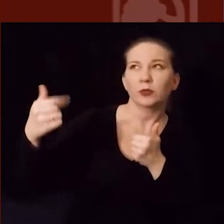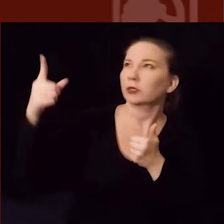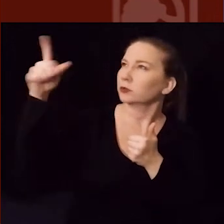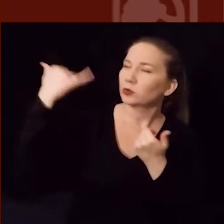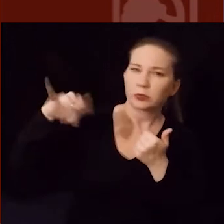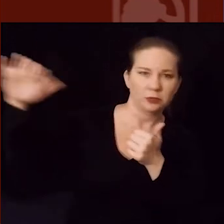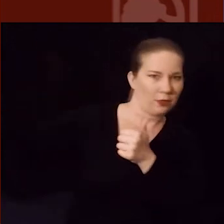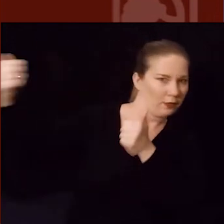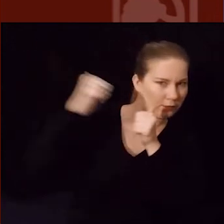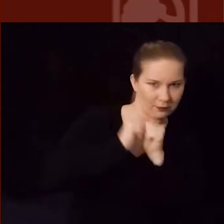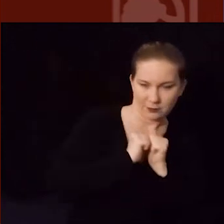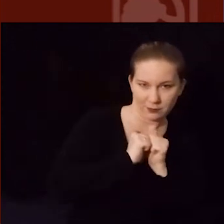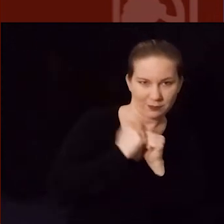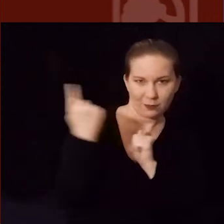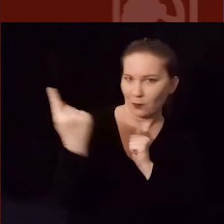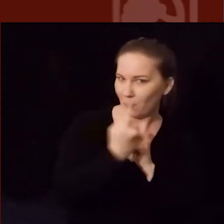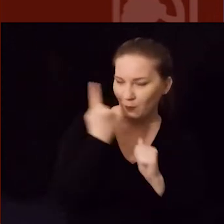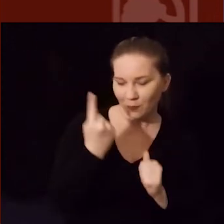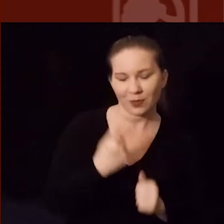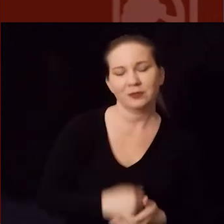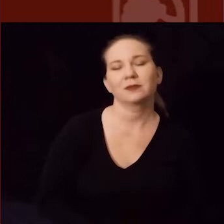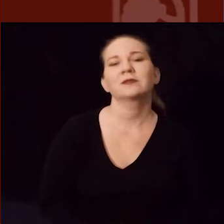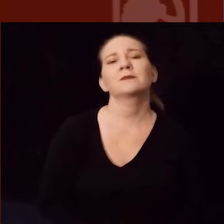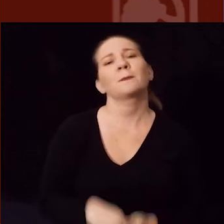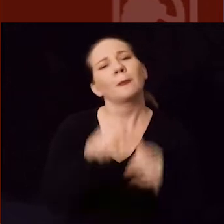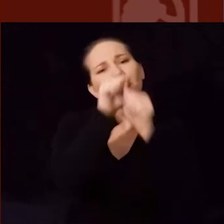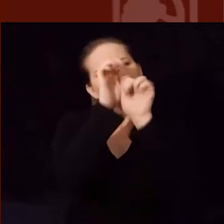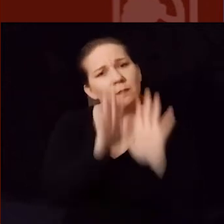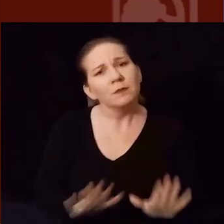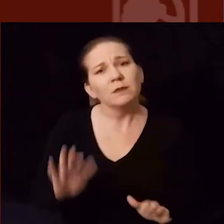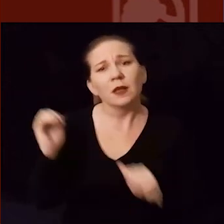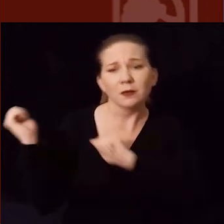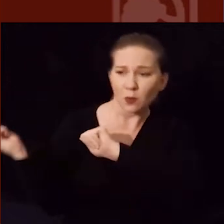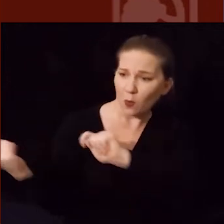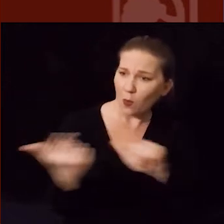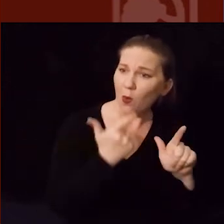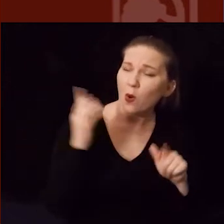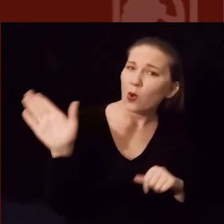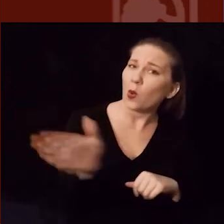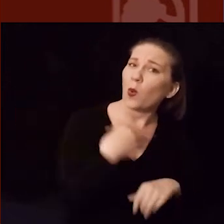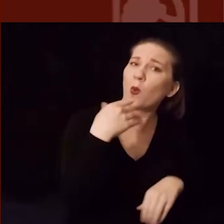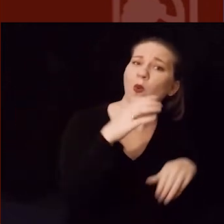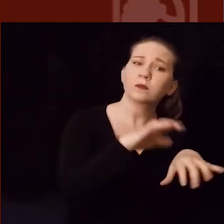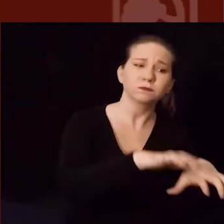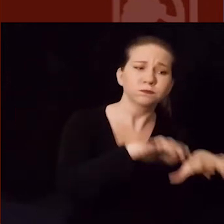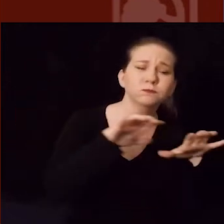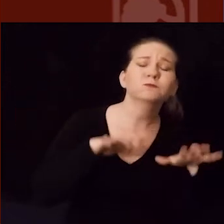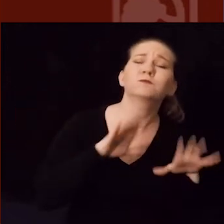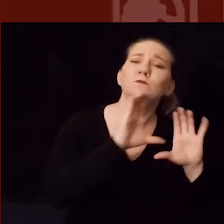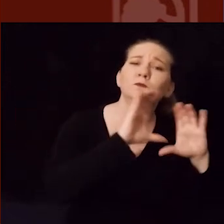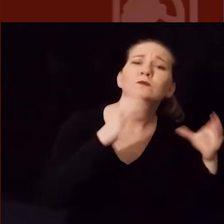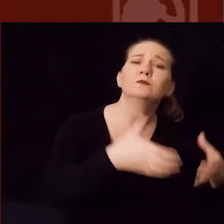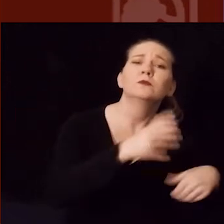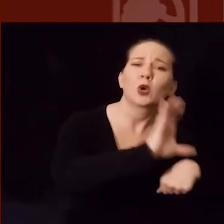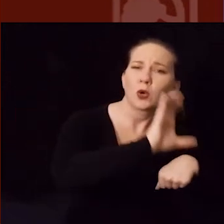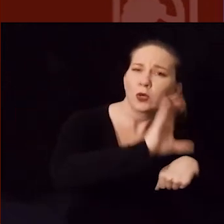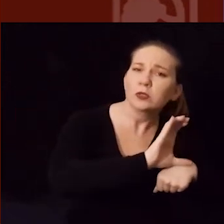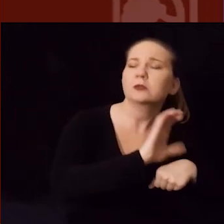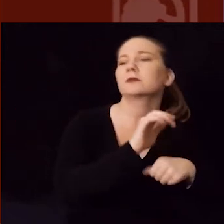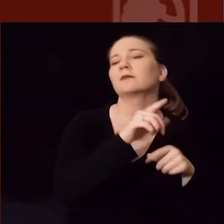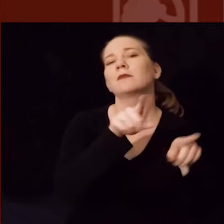and will never leave us. Bless each of us and our entire congregation, as well as all of our neighbors throughout the